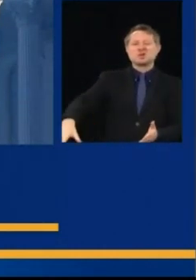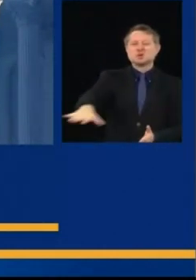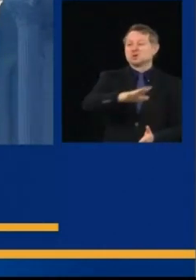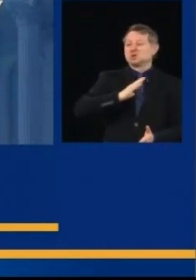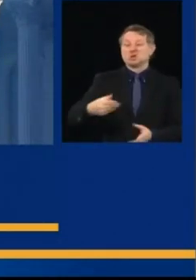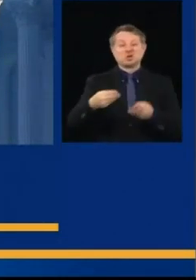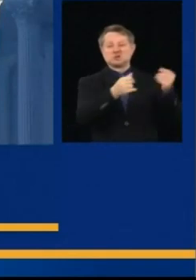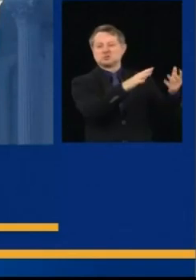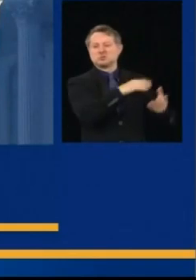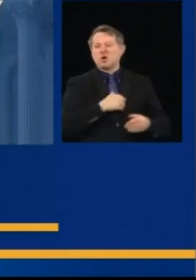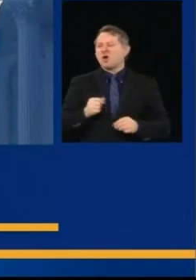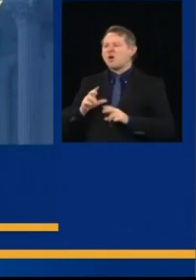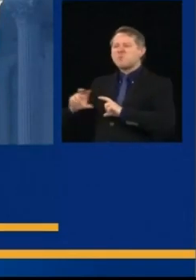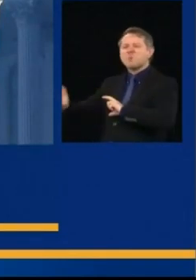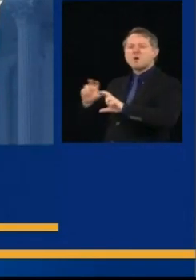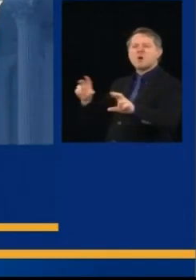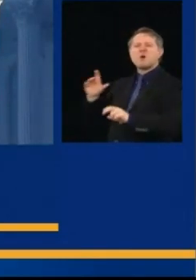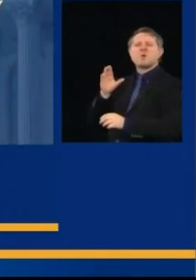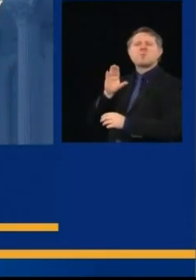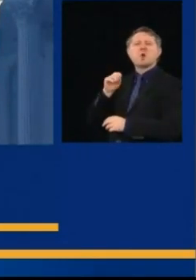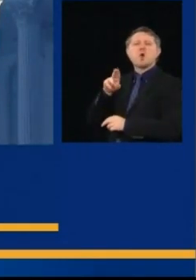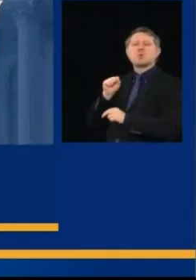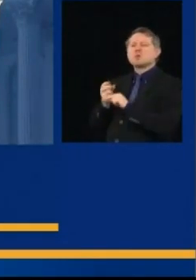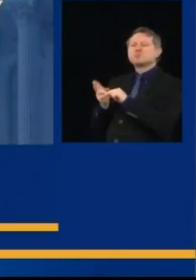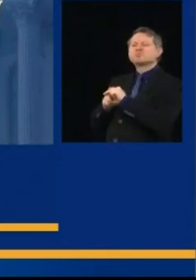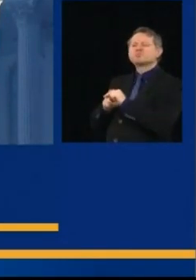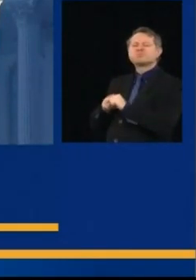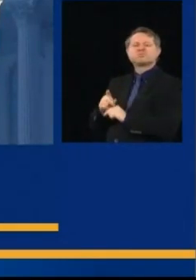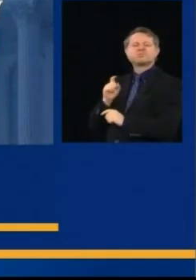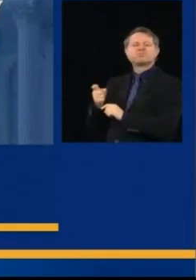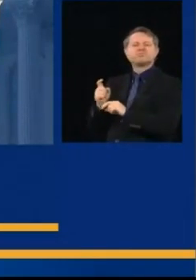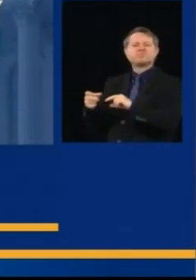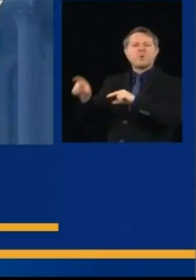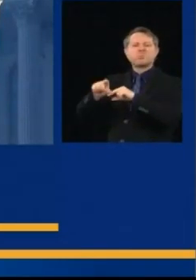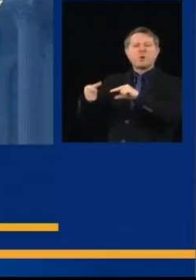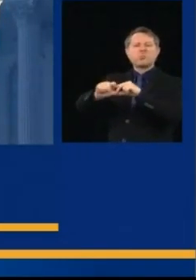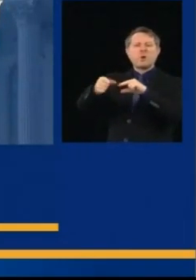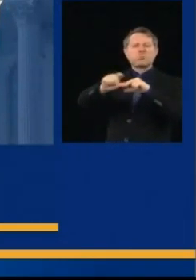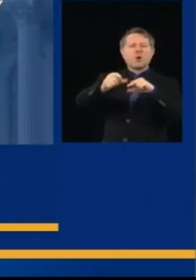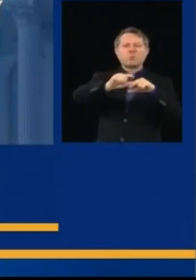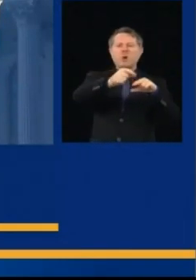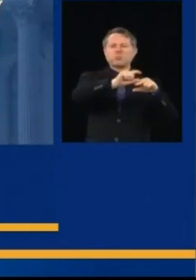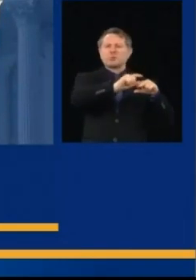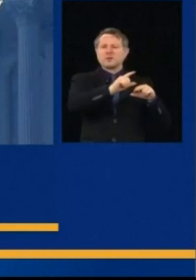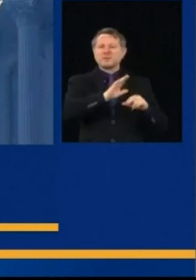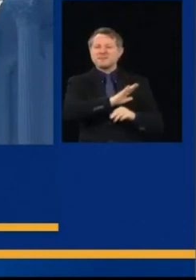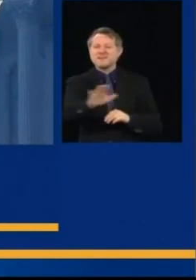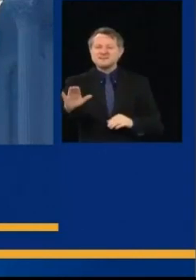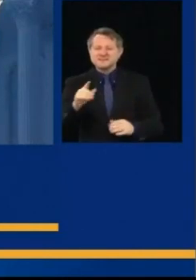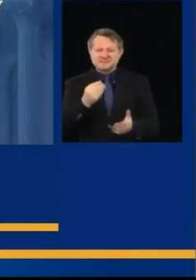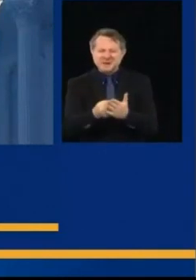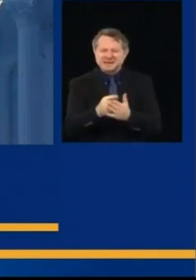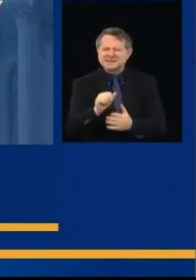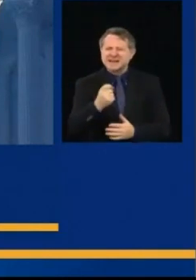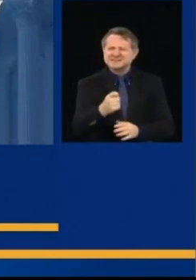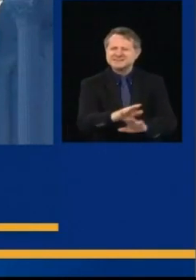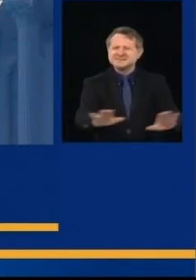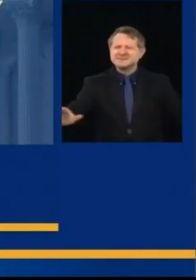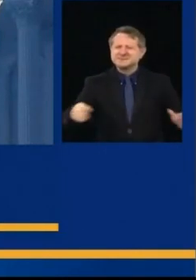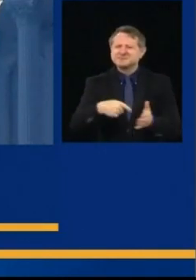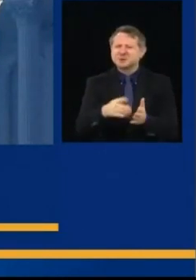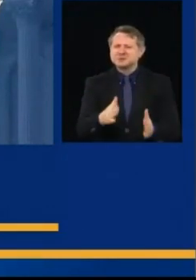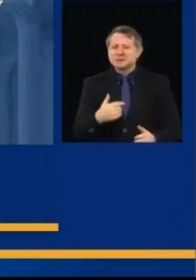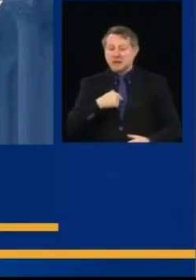or gave their employees bonuses with taxpayer dollars. And as Attorney General, I had to bring actions against